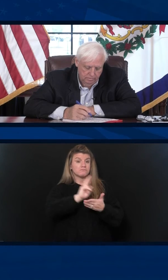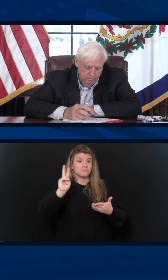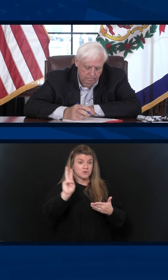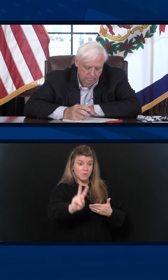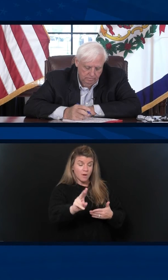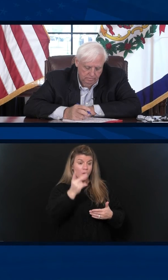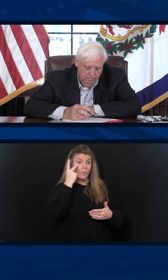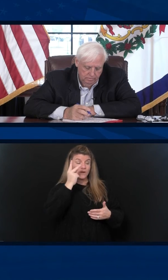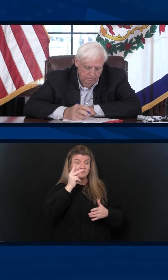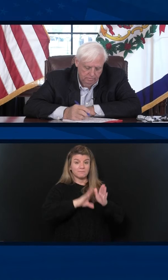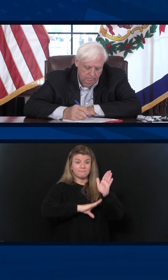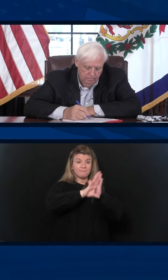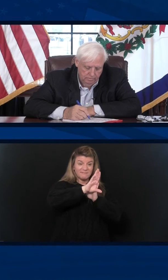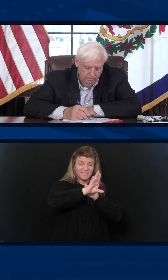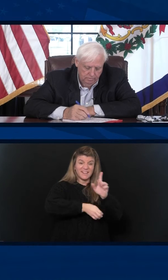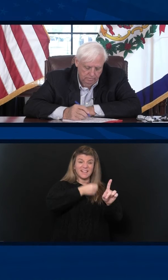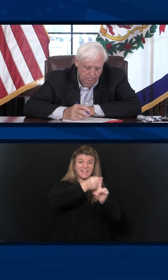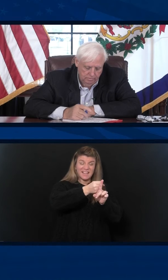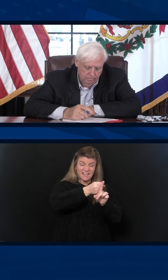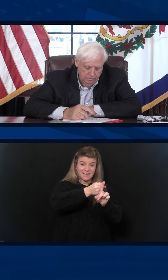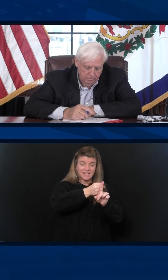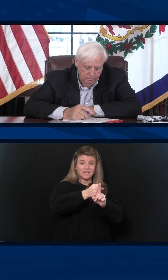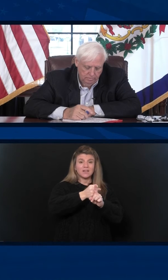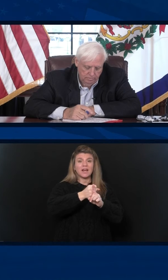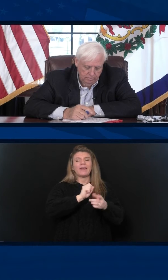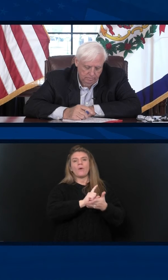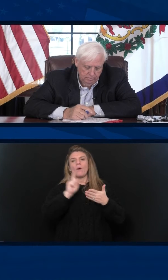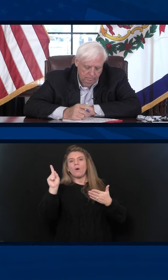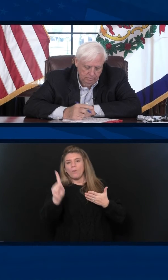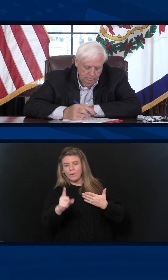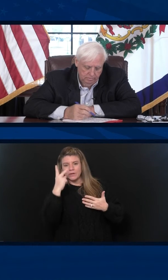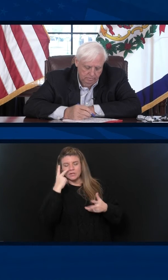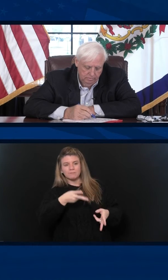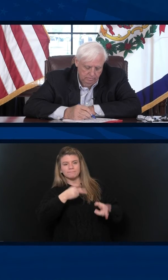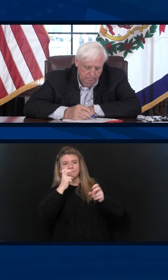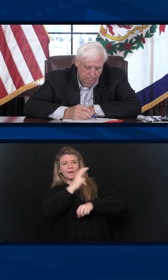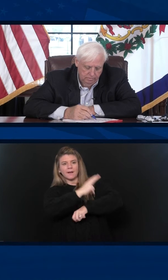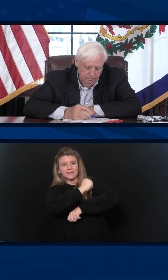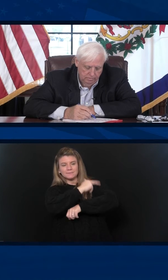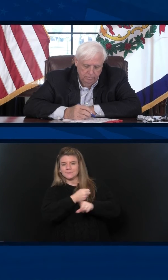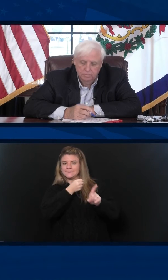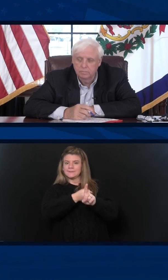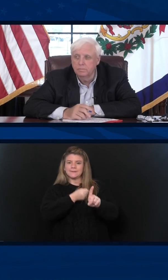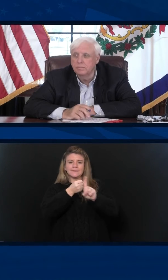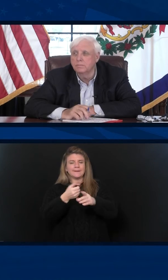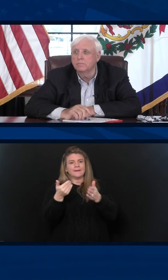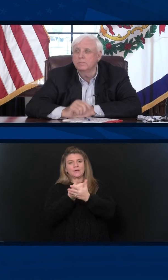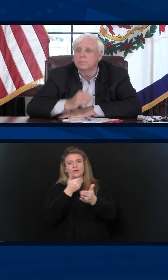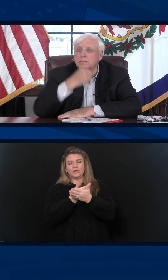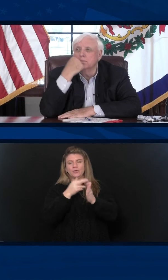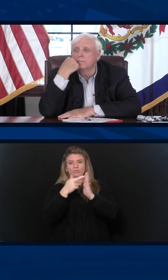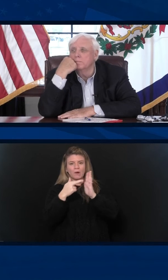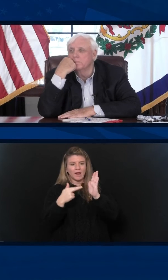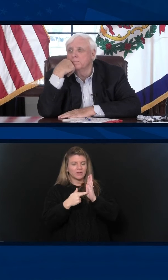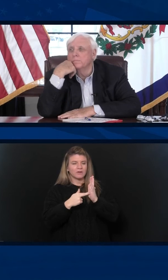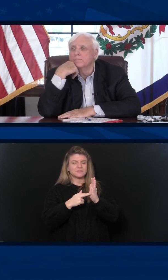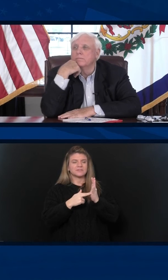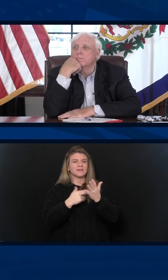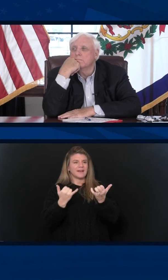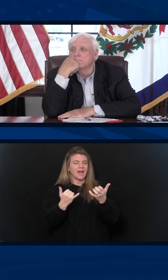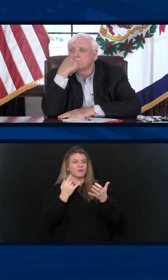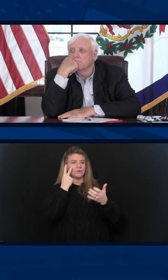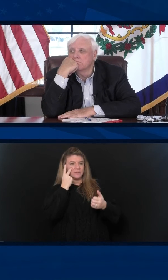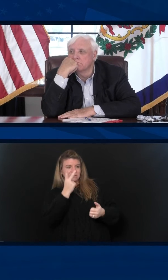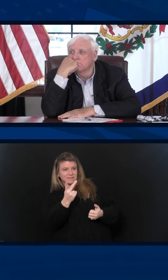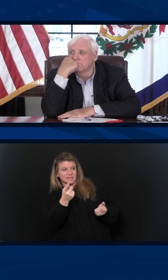the surge in cases. Then a week later, we saw hospitalizations hit new records. And a week after that, which is kind of the